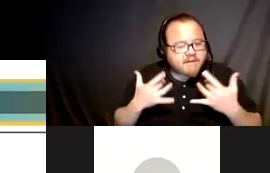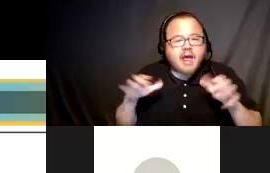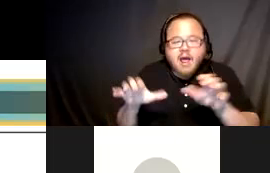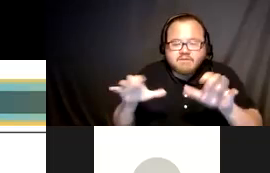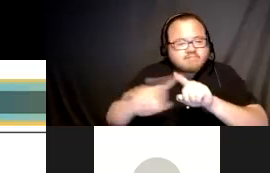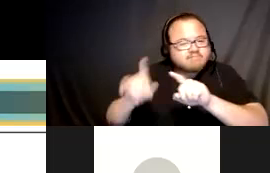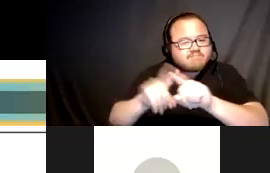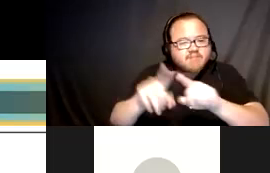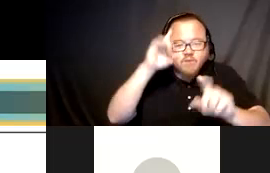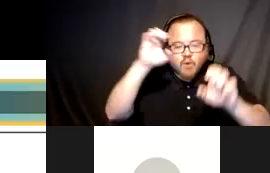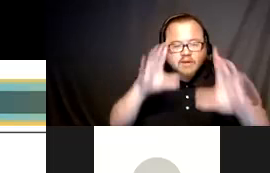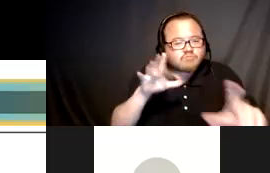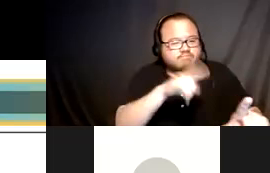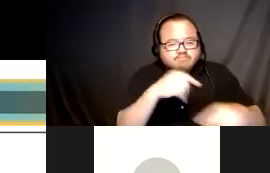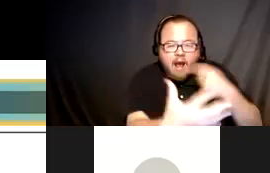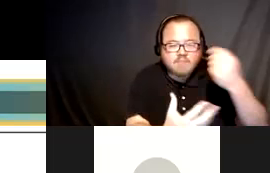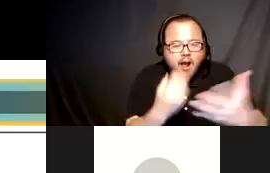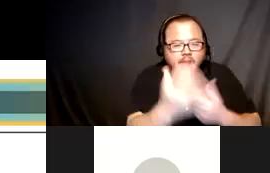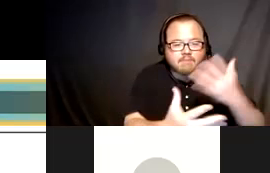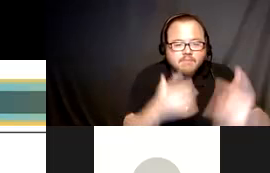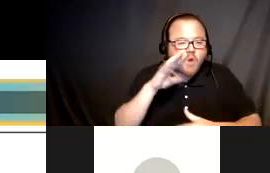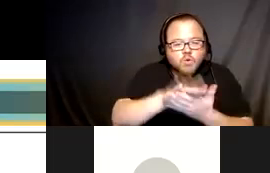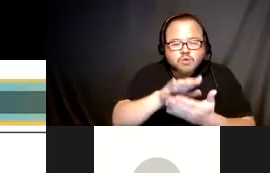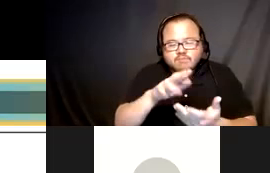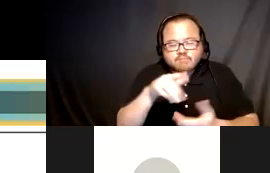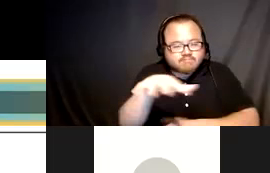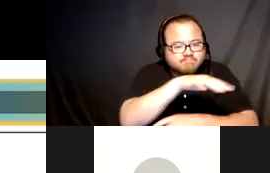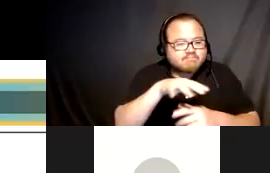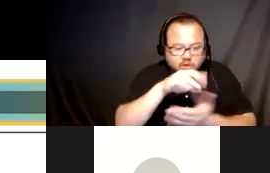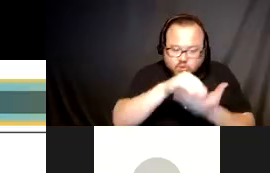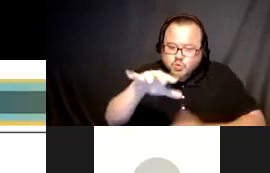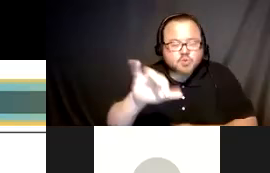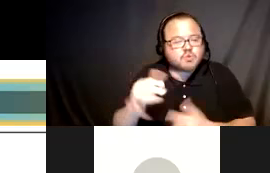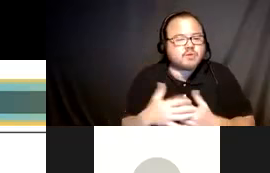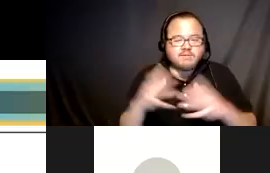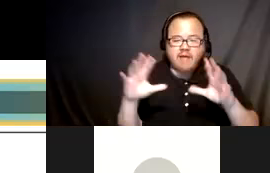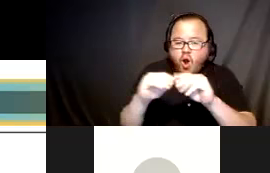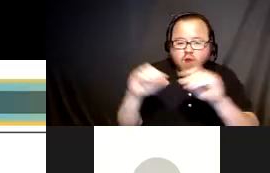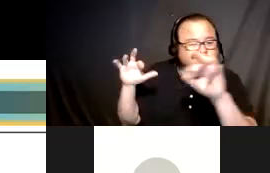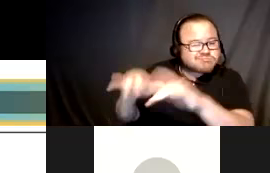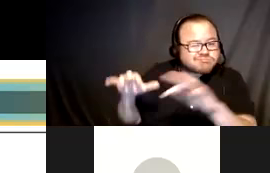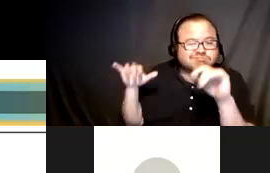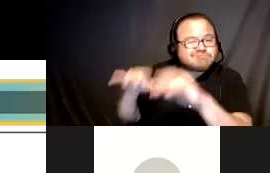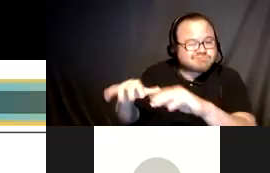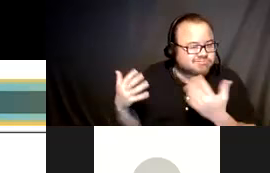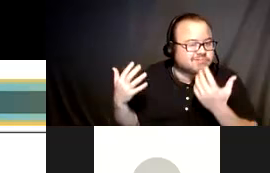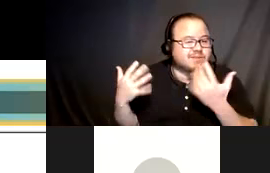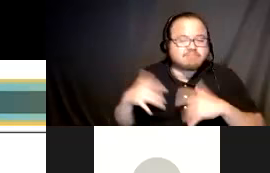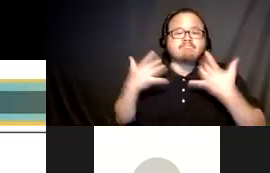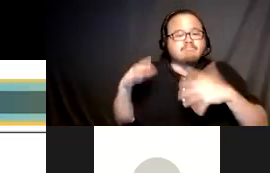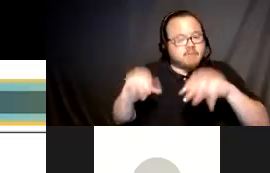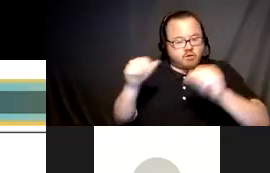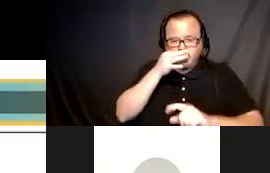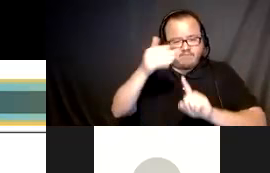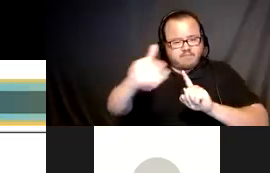for educators and for the students on campuses. They do have a lot of conferences where they do, which one is coming up